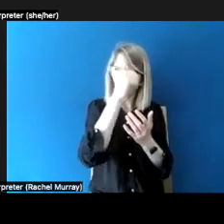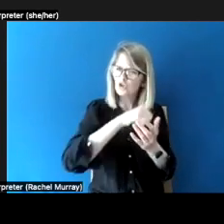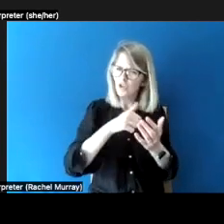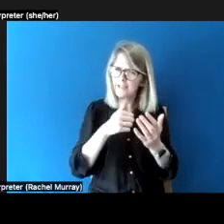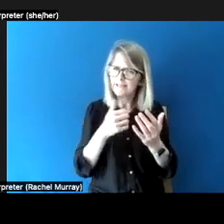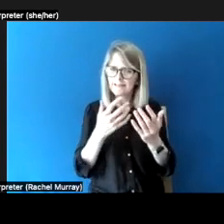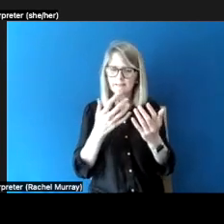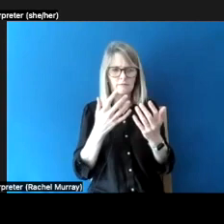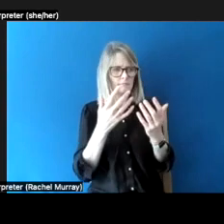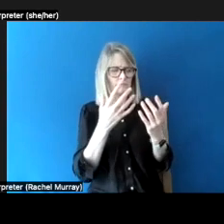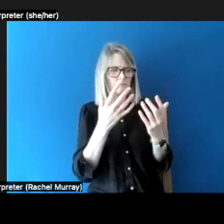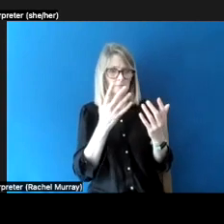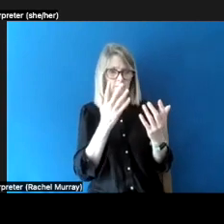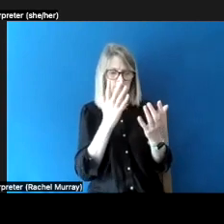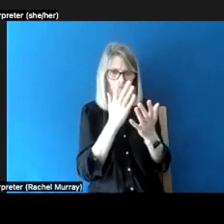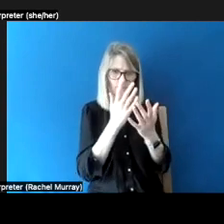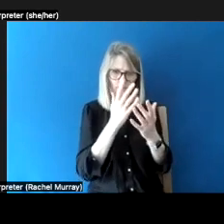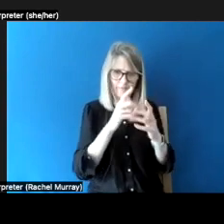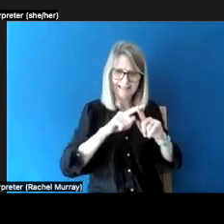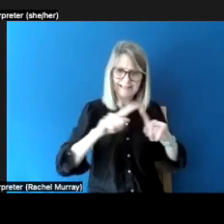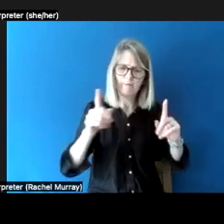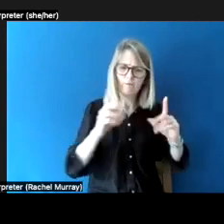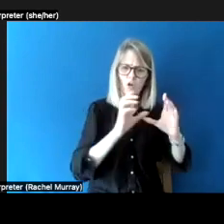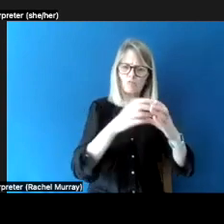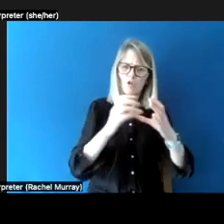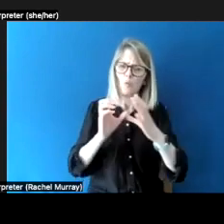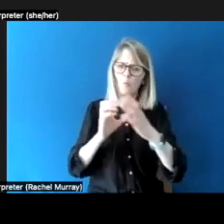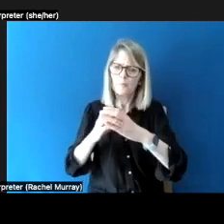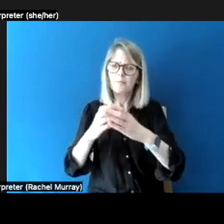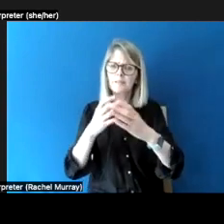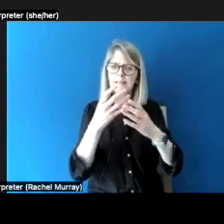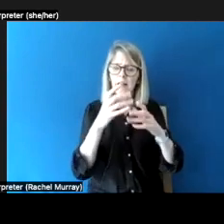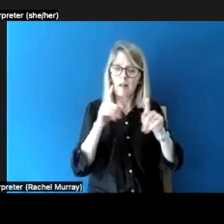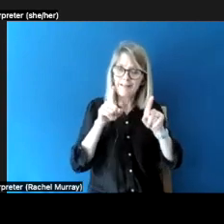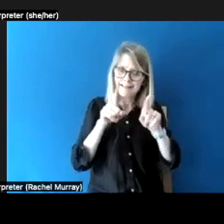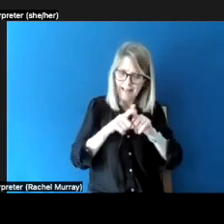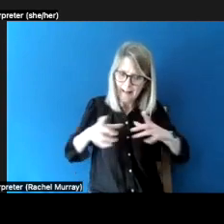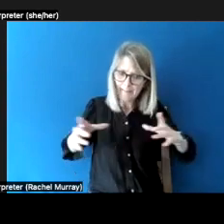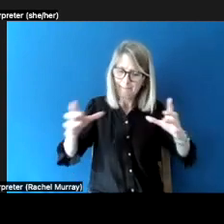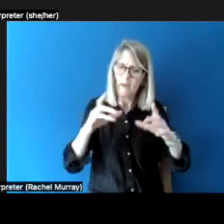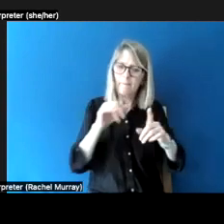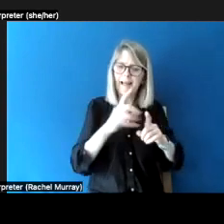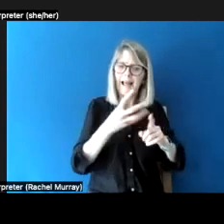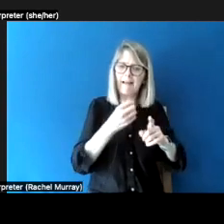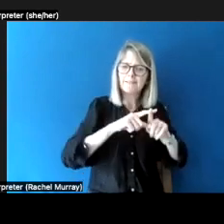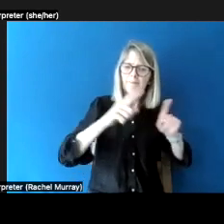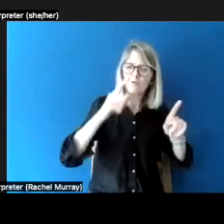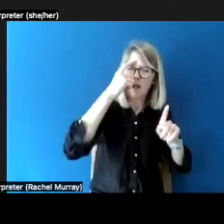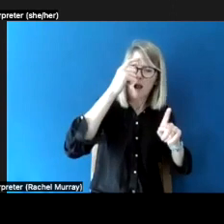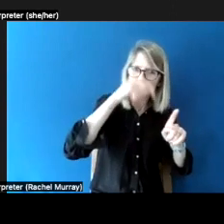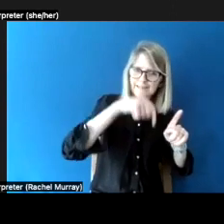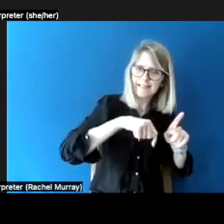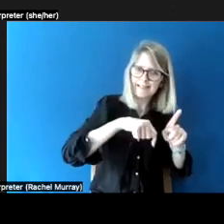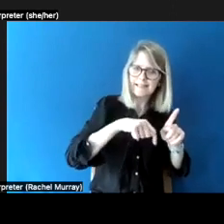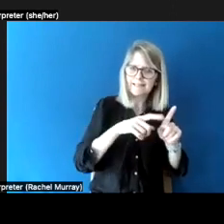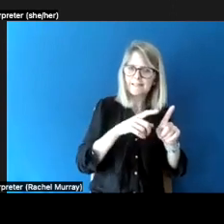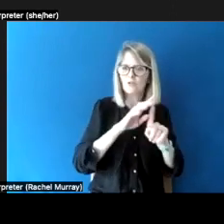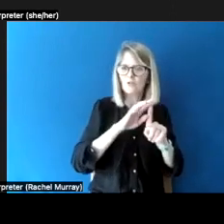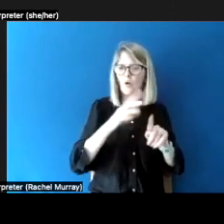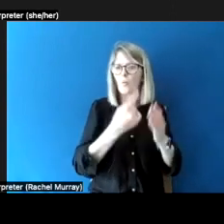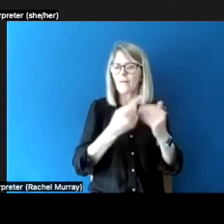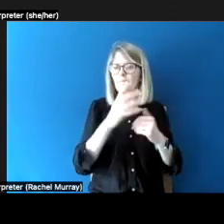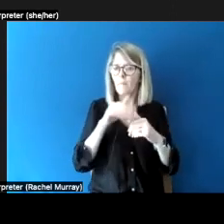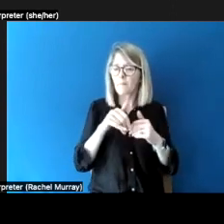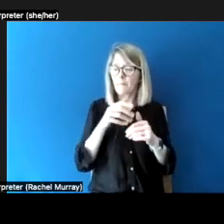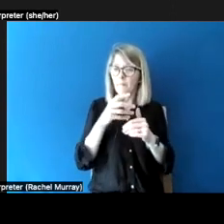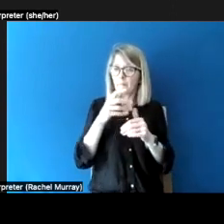groups mobilize around different ideas, which was very much encouraged not only within the political establishment,